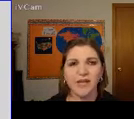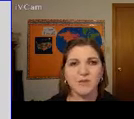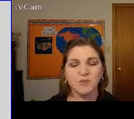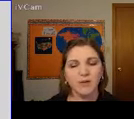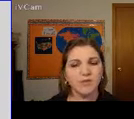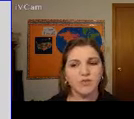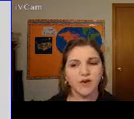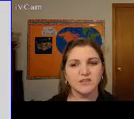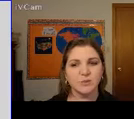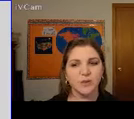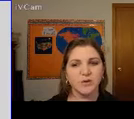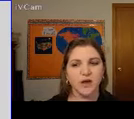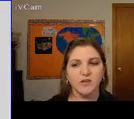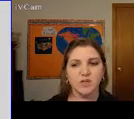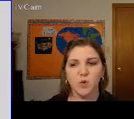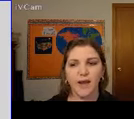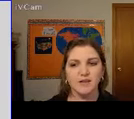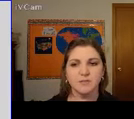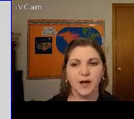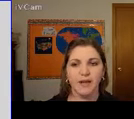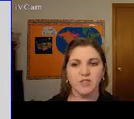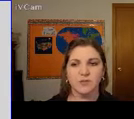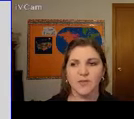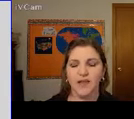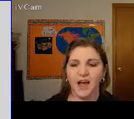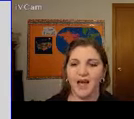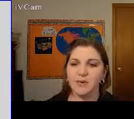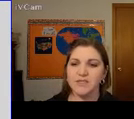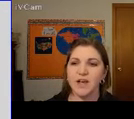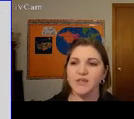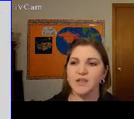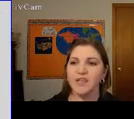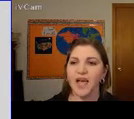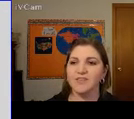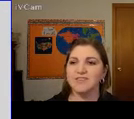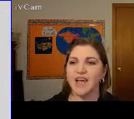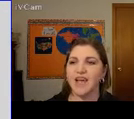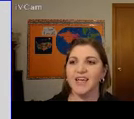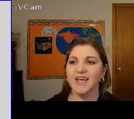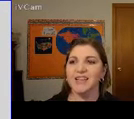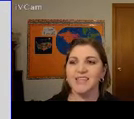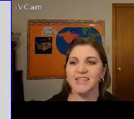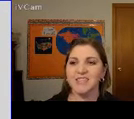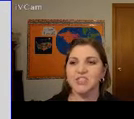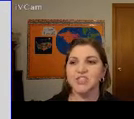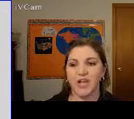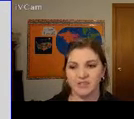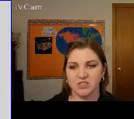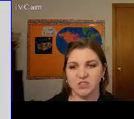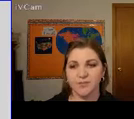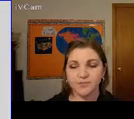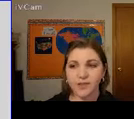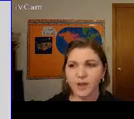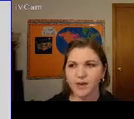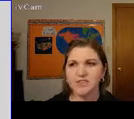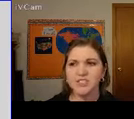don't like to play with their friends or be with others quite as much? I would definitely have to say that that's